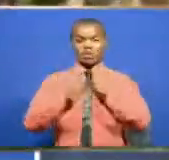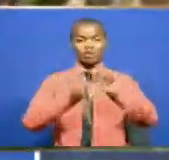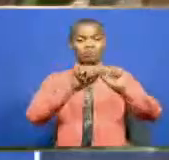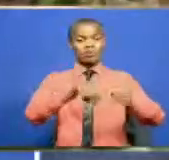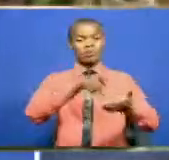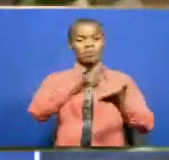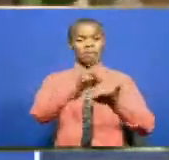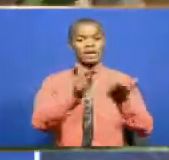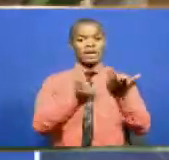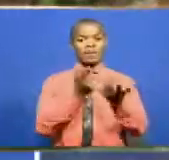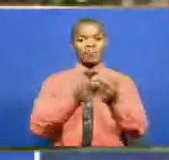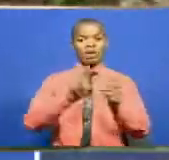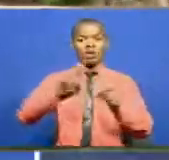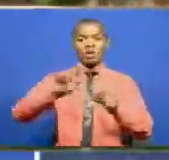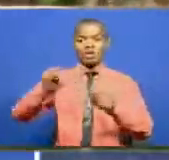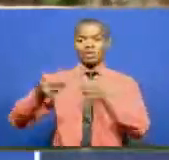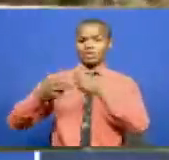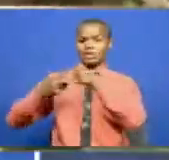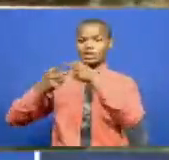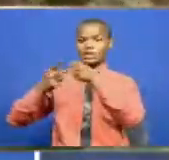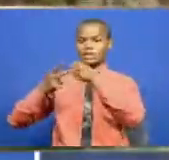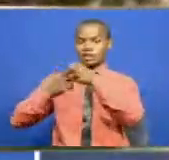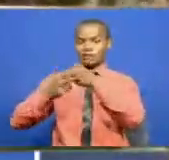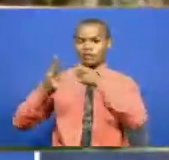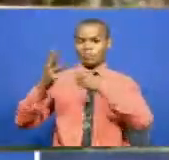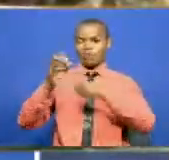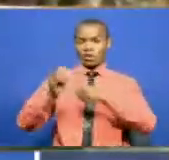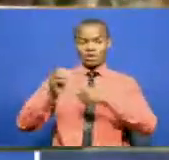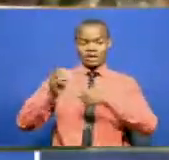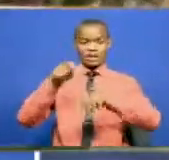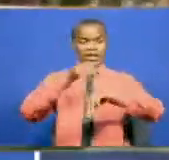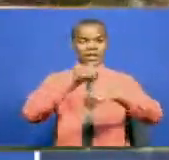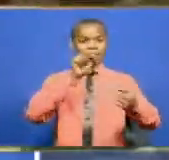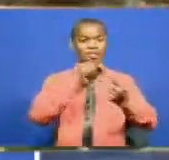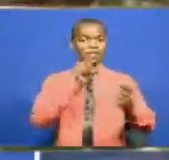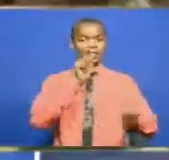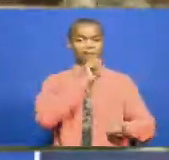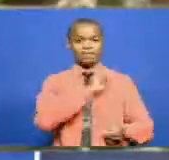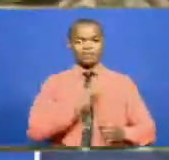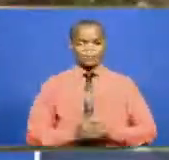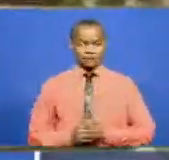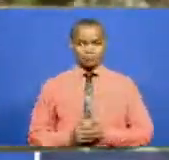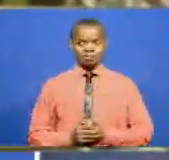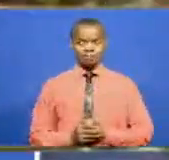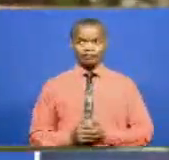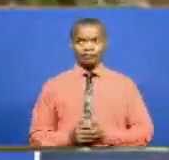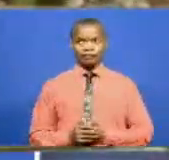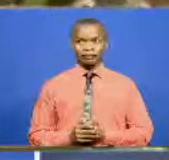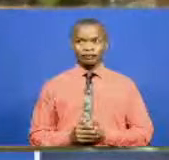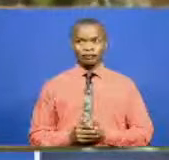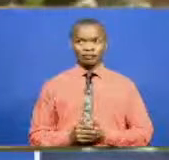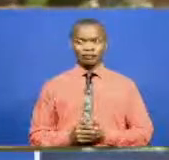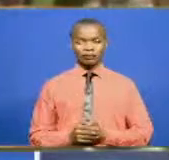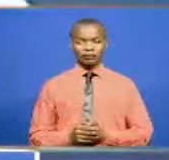of 1,740 shillings per sample. Betty Kiptum, Channel One Business.